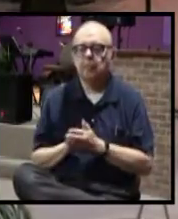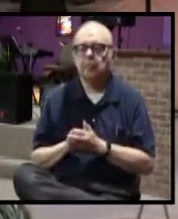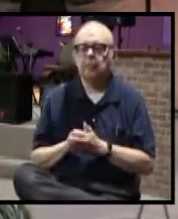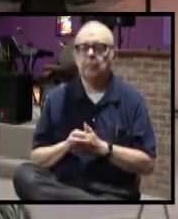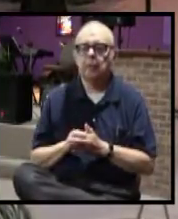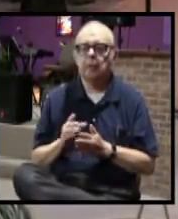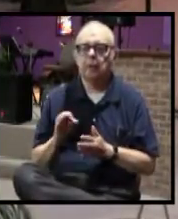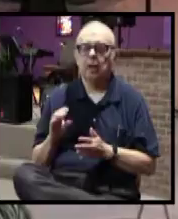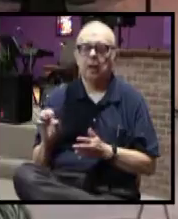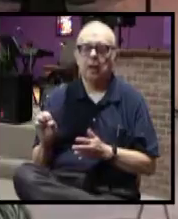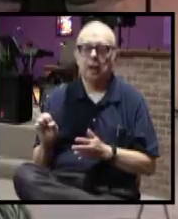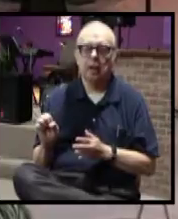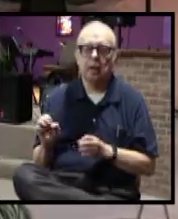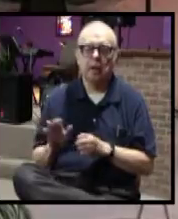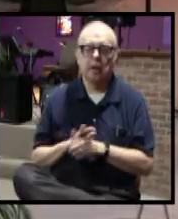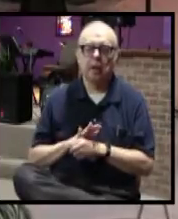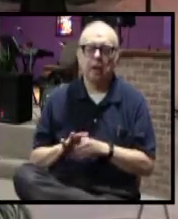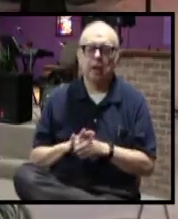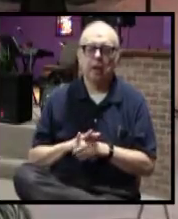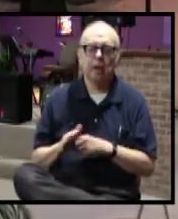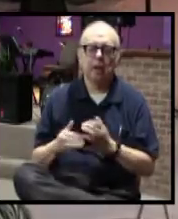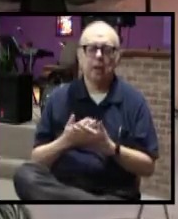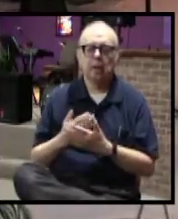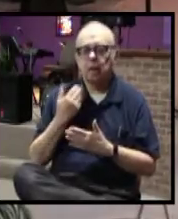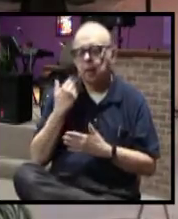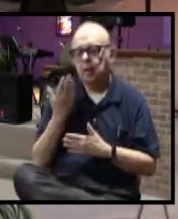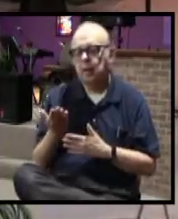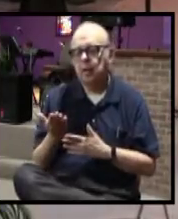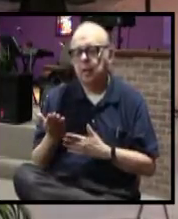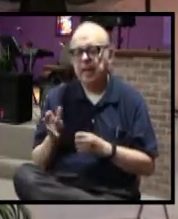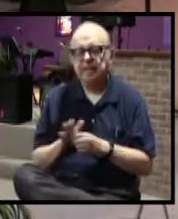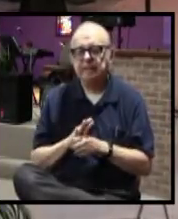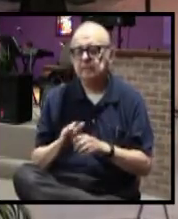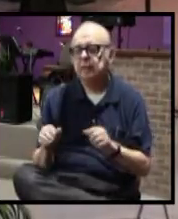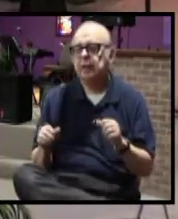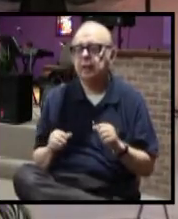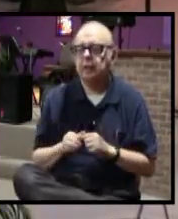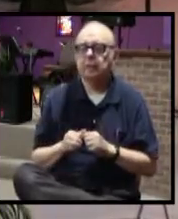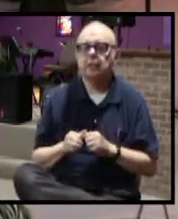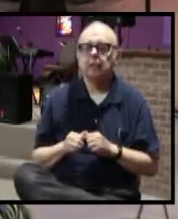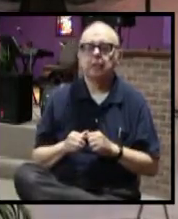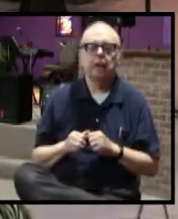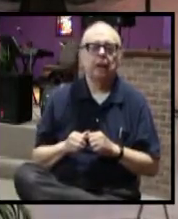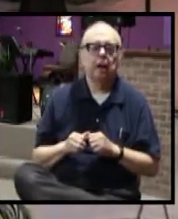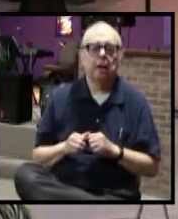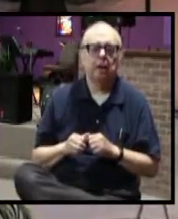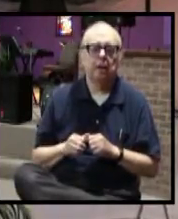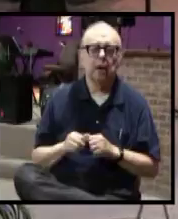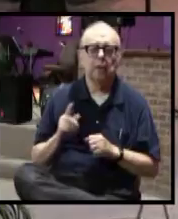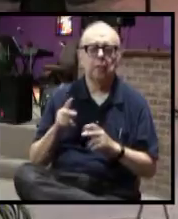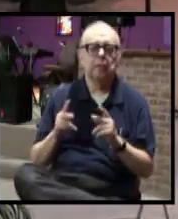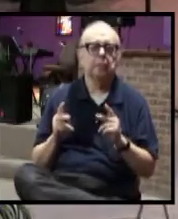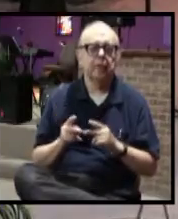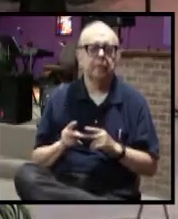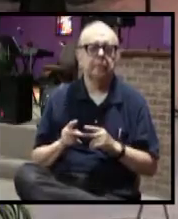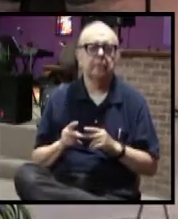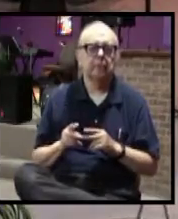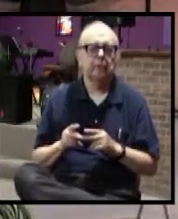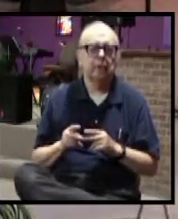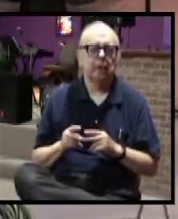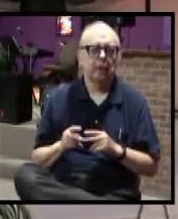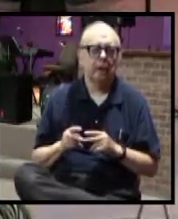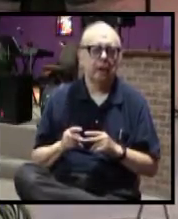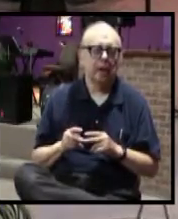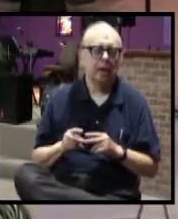up, that cafe was filled with all of the prostitutes in the whole area, all in one